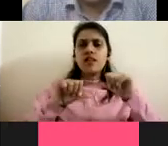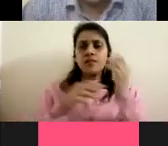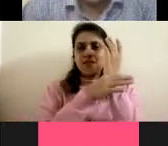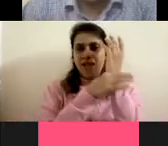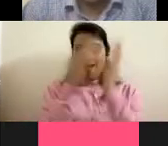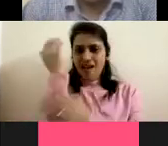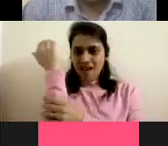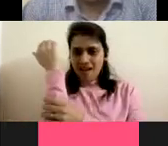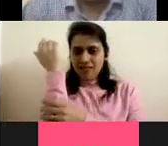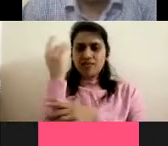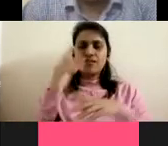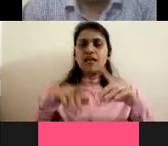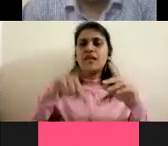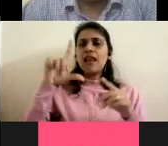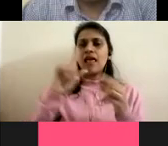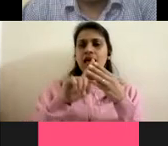In that case, can we say?